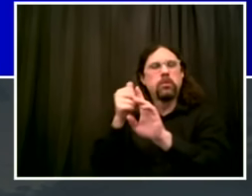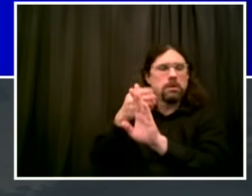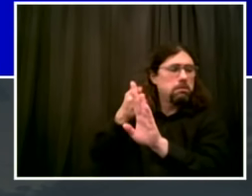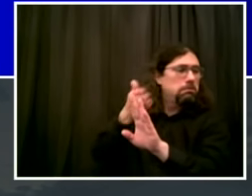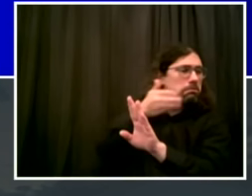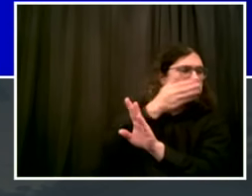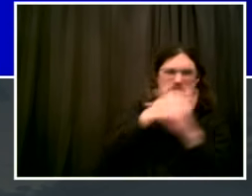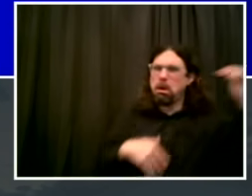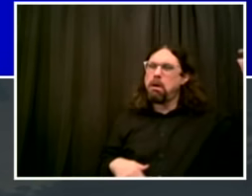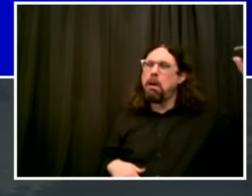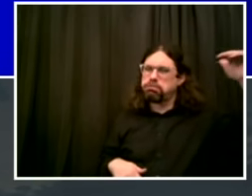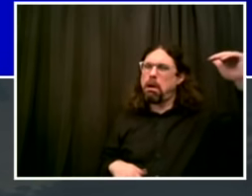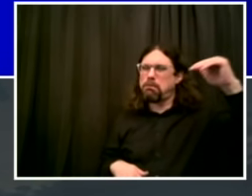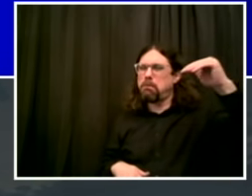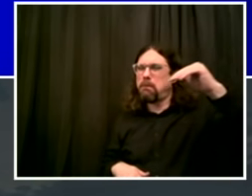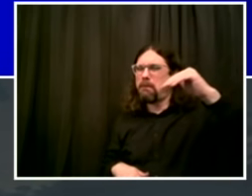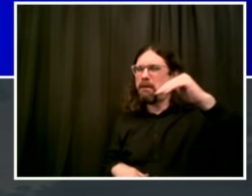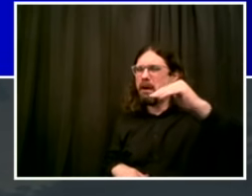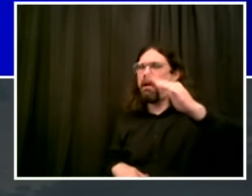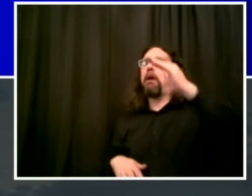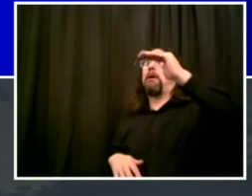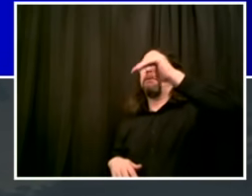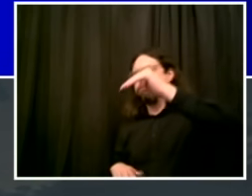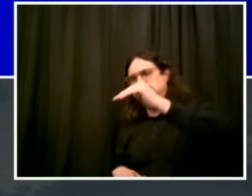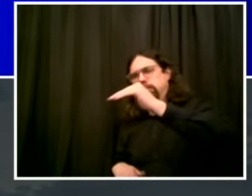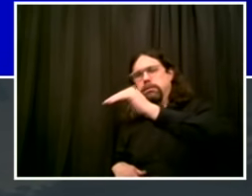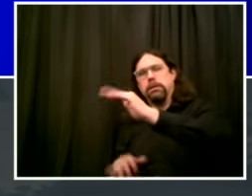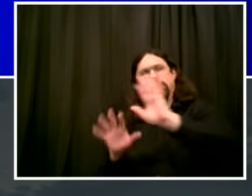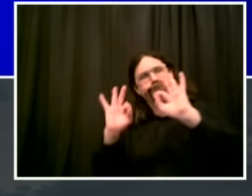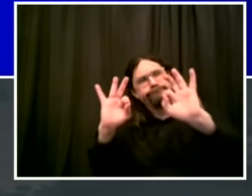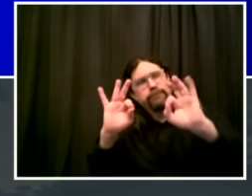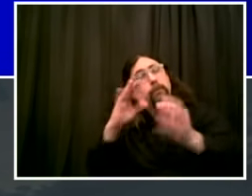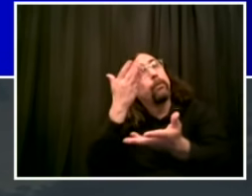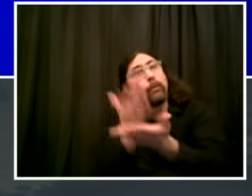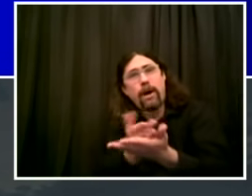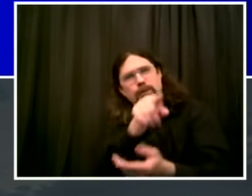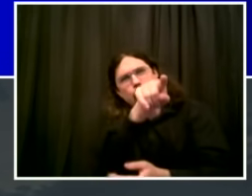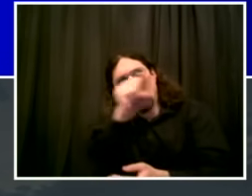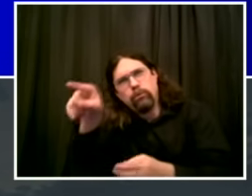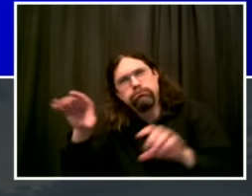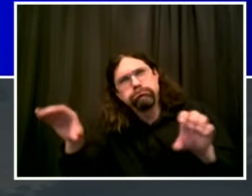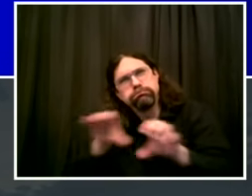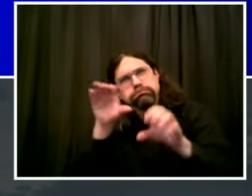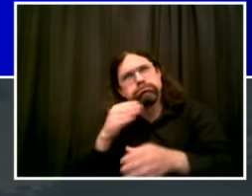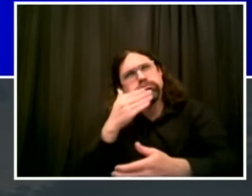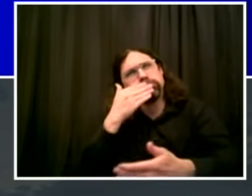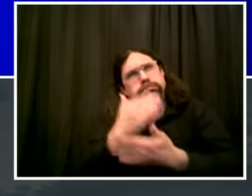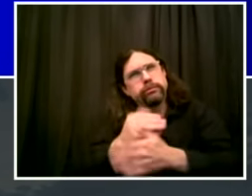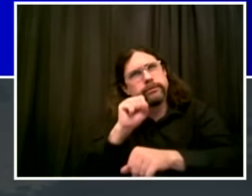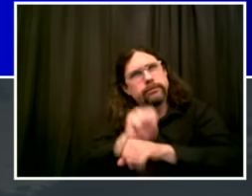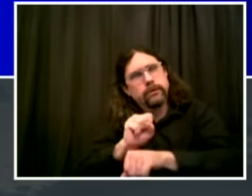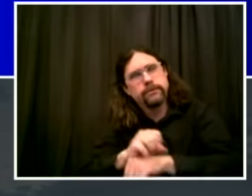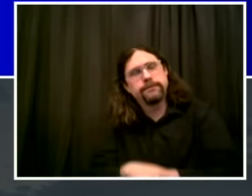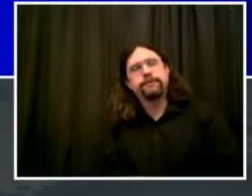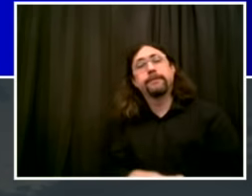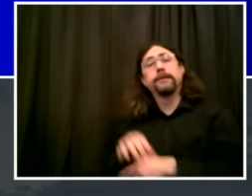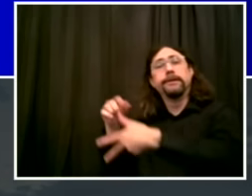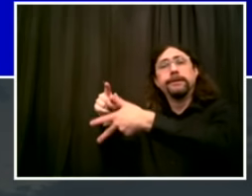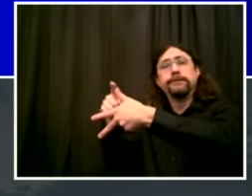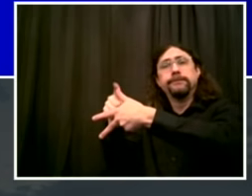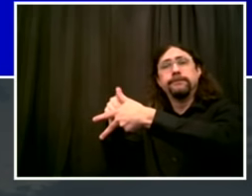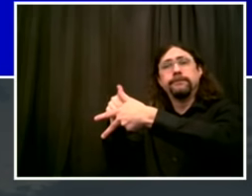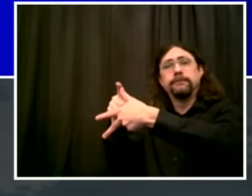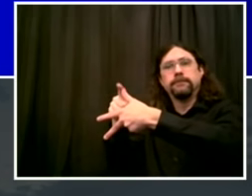So indicator 1, daily number of people admitted to hospitals for suspected COVID-19, that is down from 55 to 51,